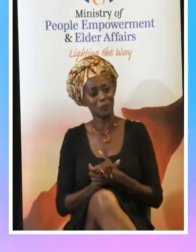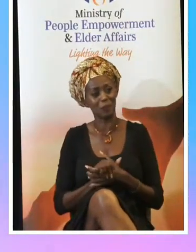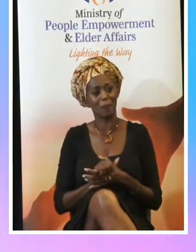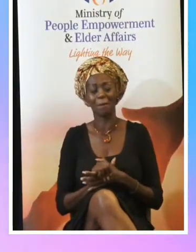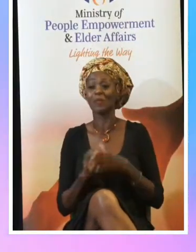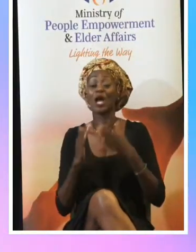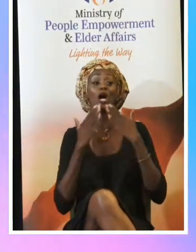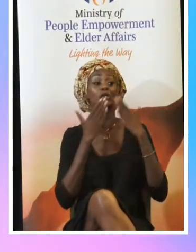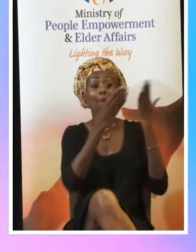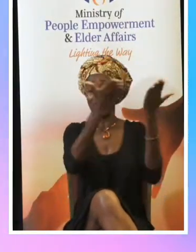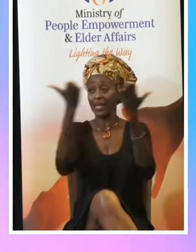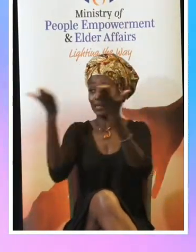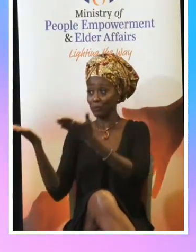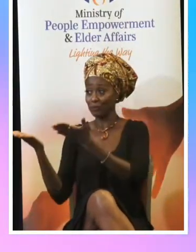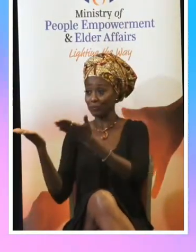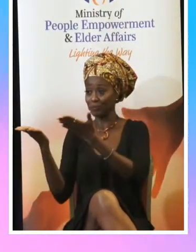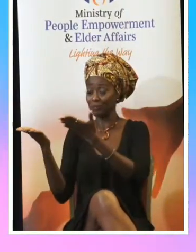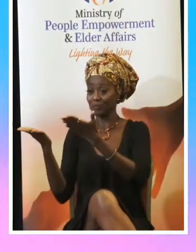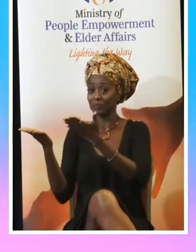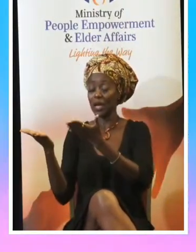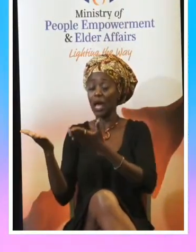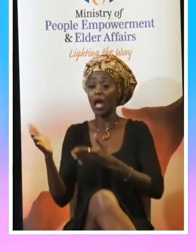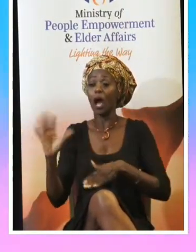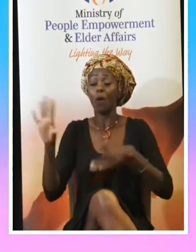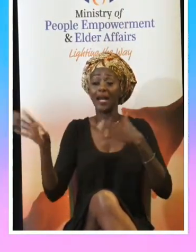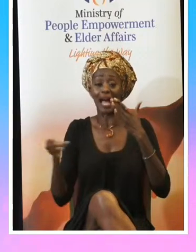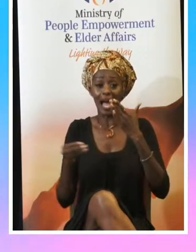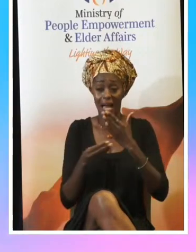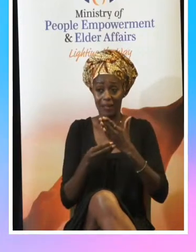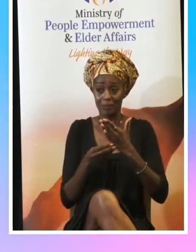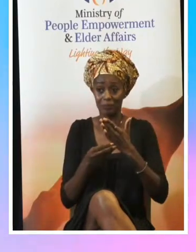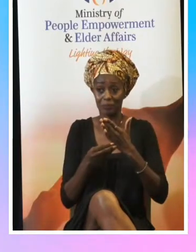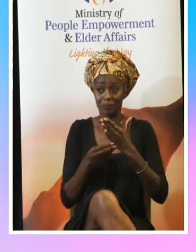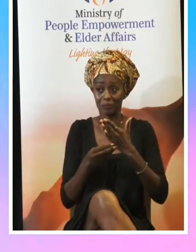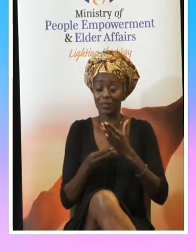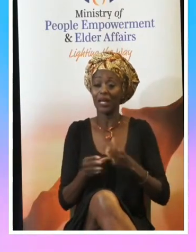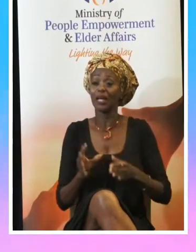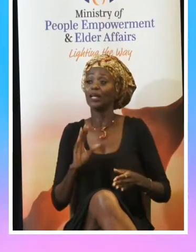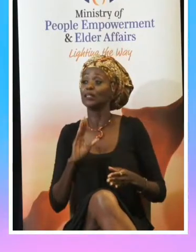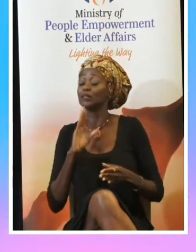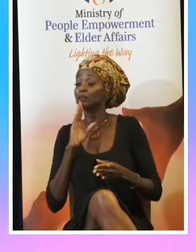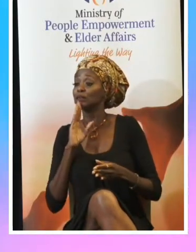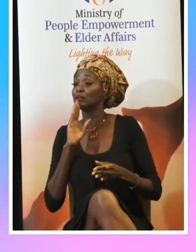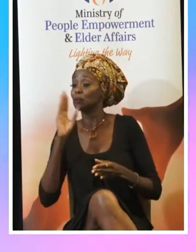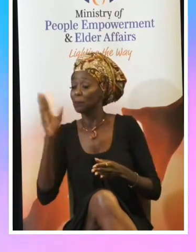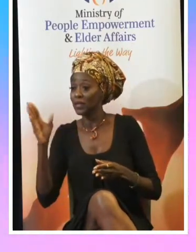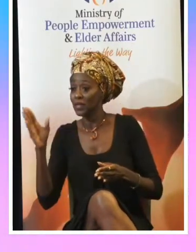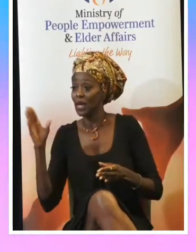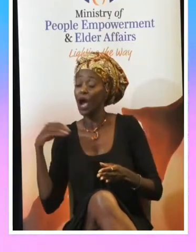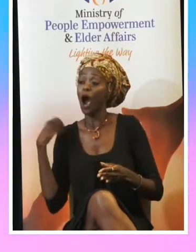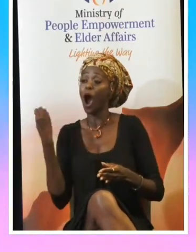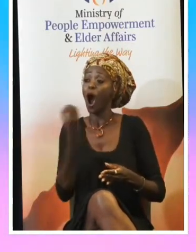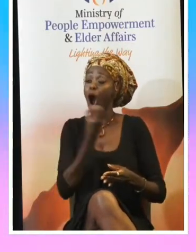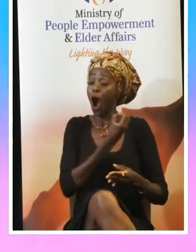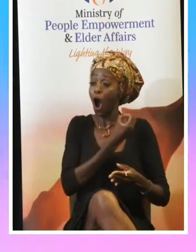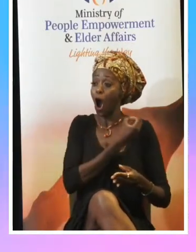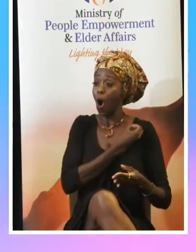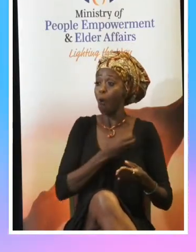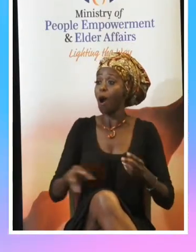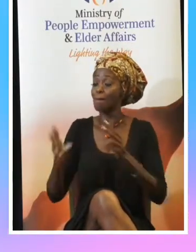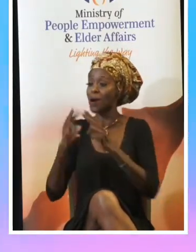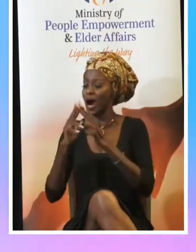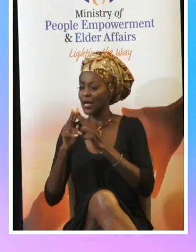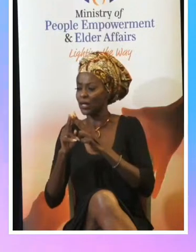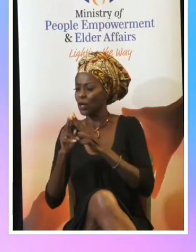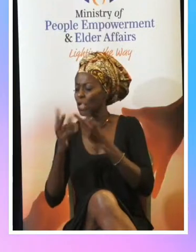So thank you all. I just want to ask you to become partners with us as we try to push change. It's still going to be very important. The truth is